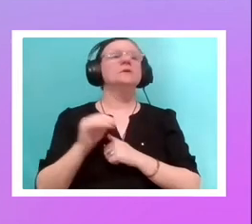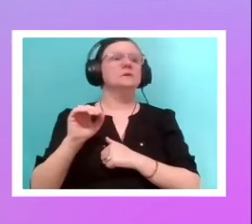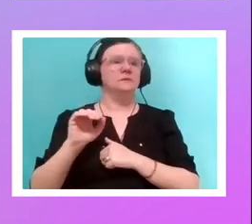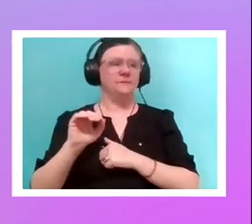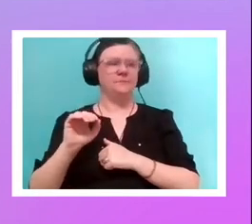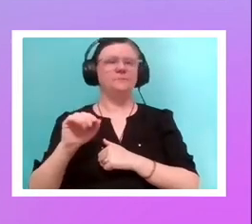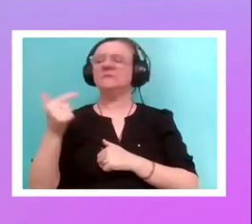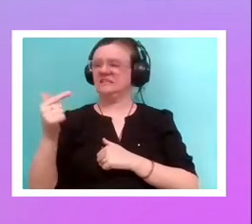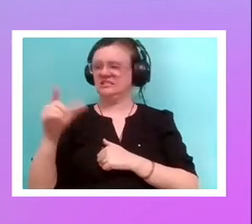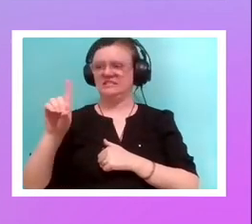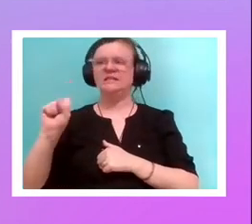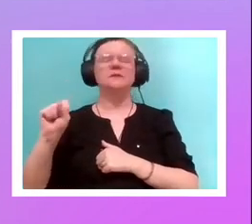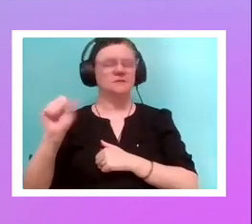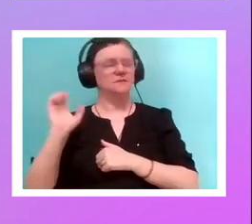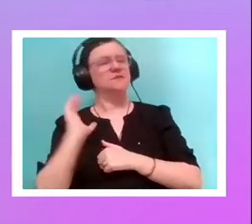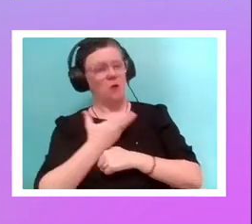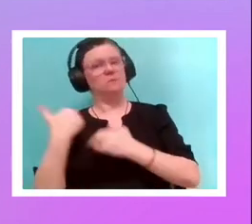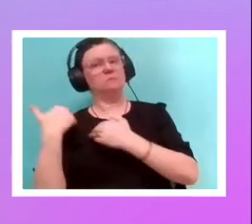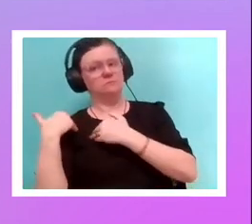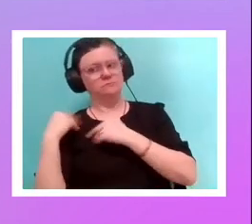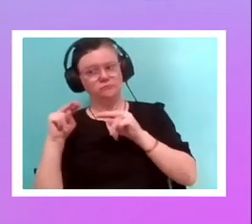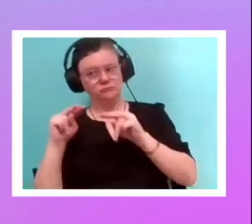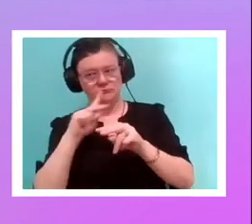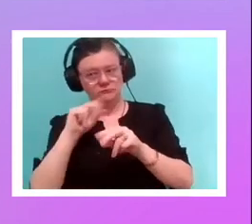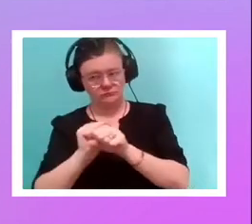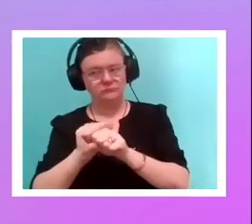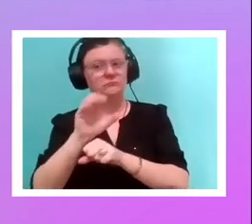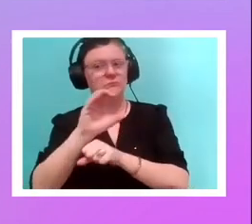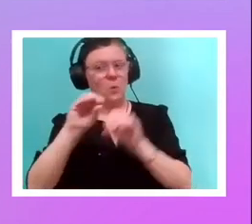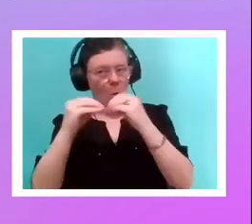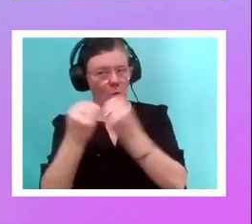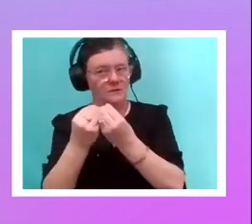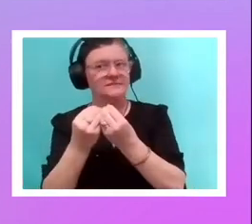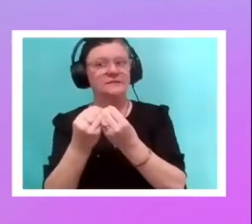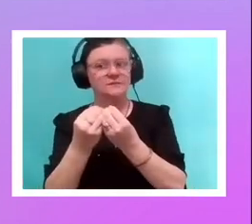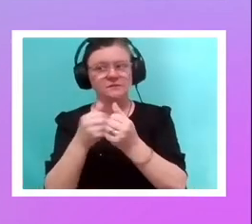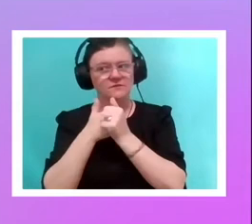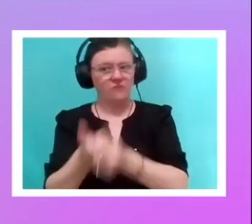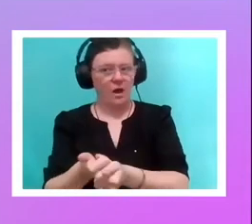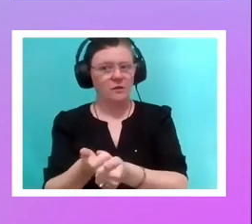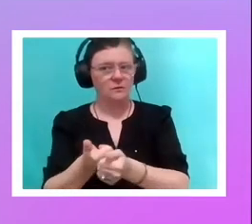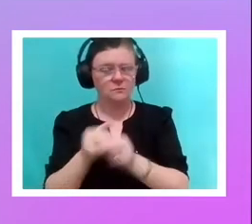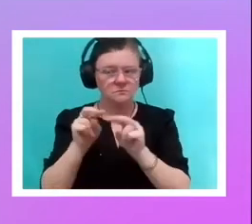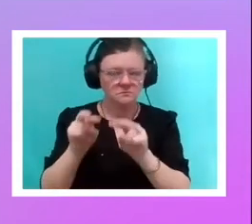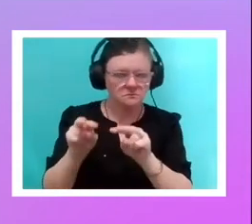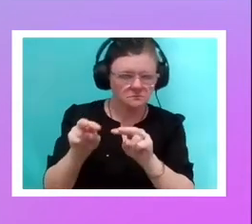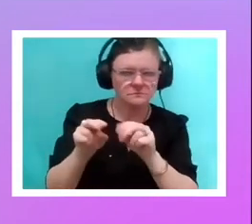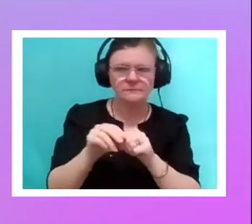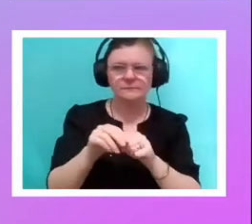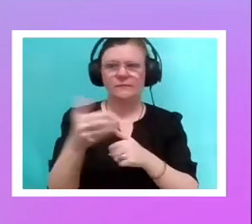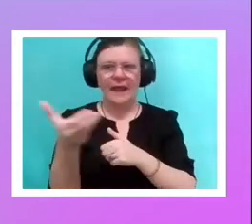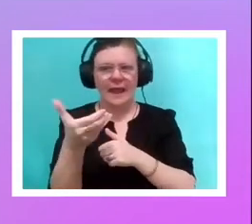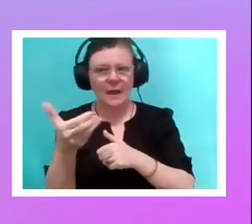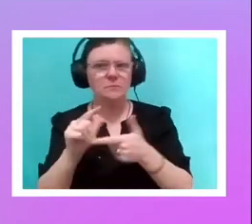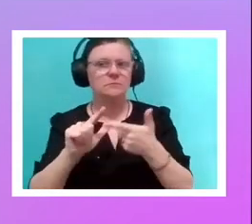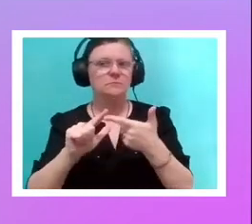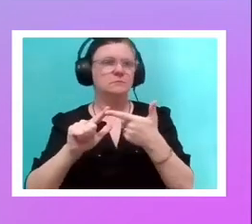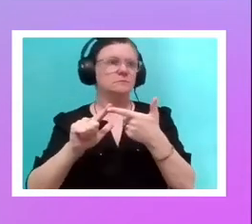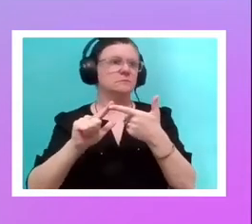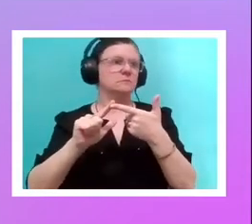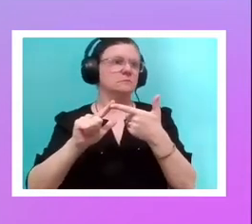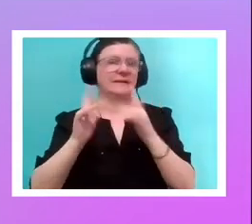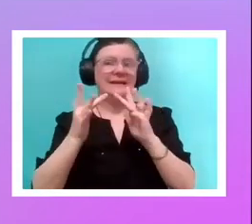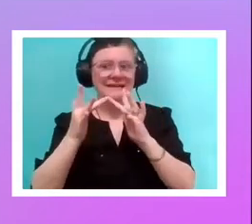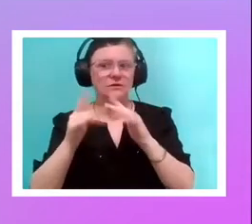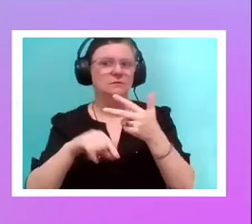sure compliance with the regulations happens. We monitor public sector websites, documents, mobile apps, and even things like